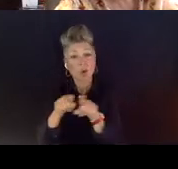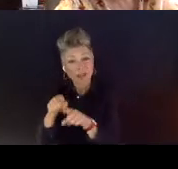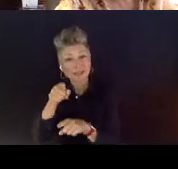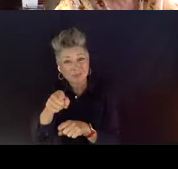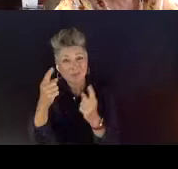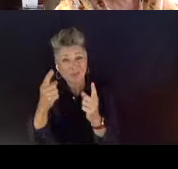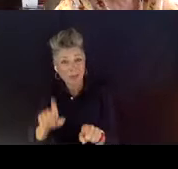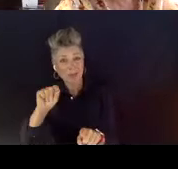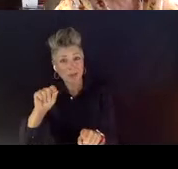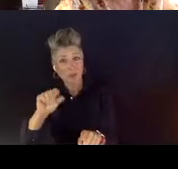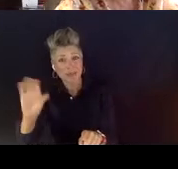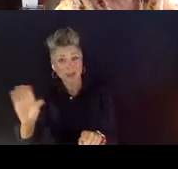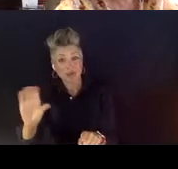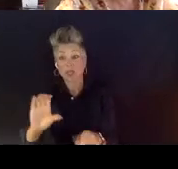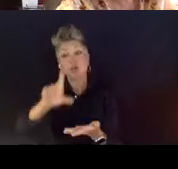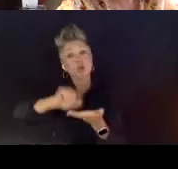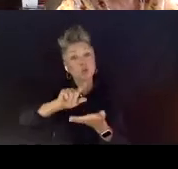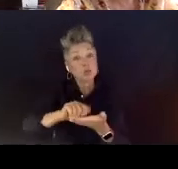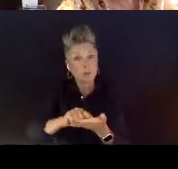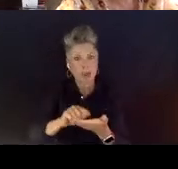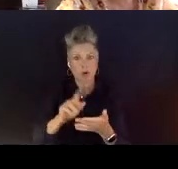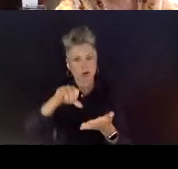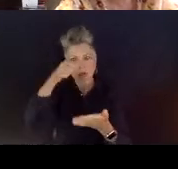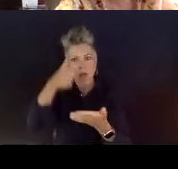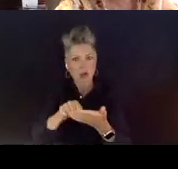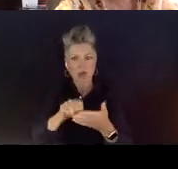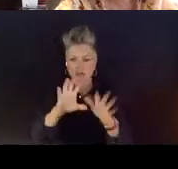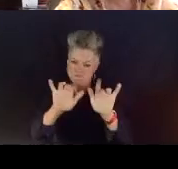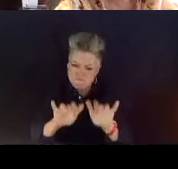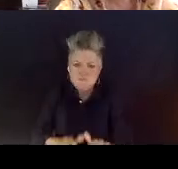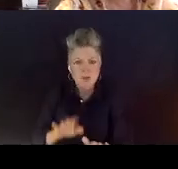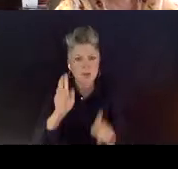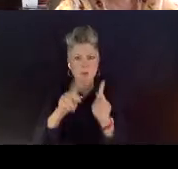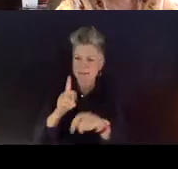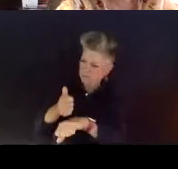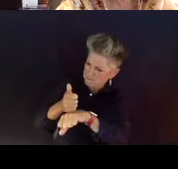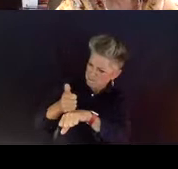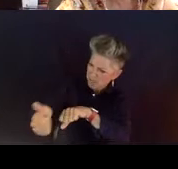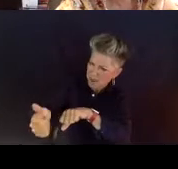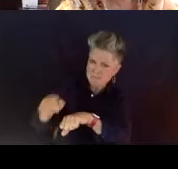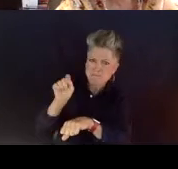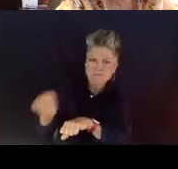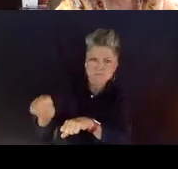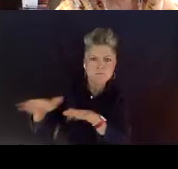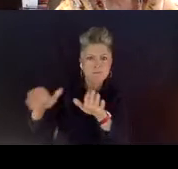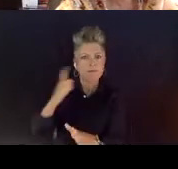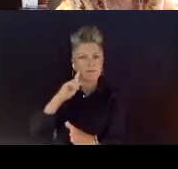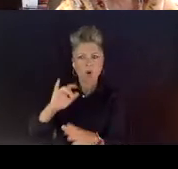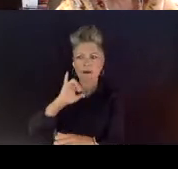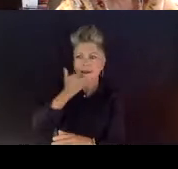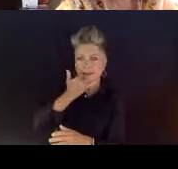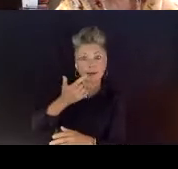editorials in the 1930s start blaming pedestrians for accidents because they defied the rules of the